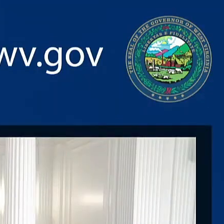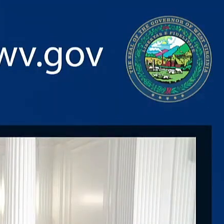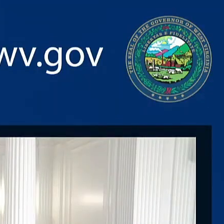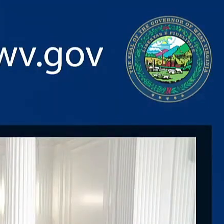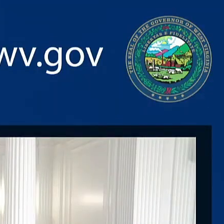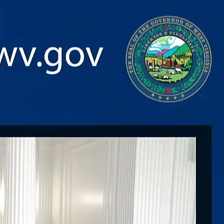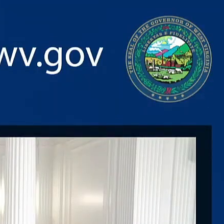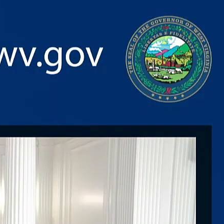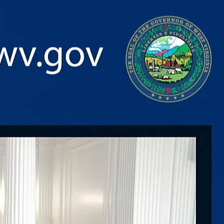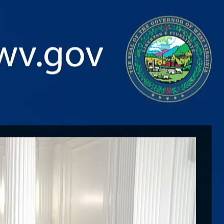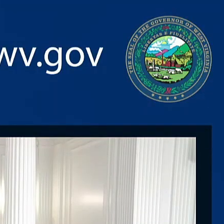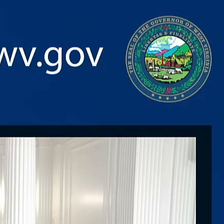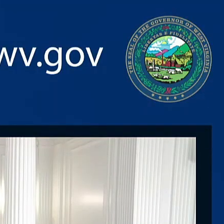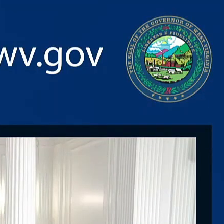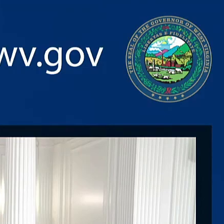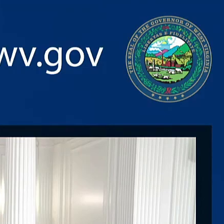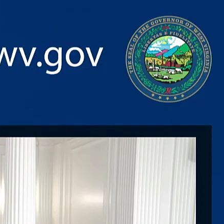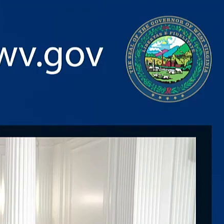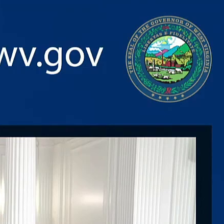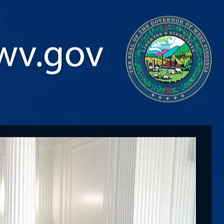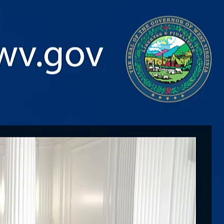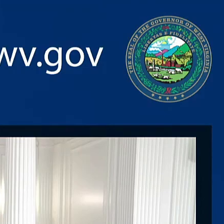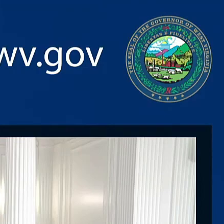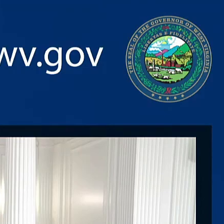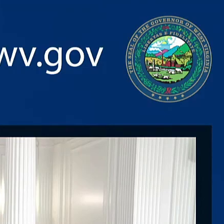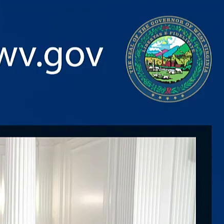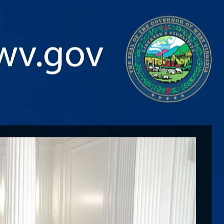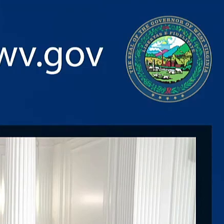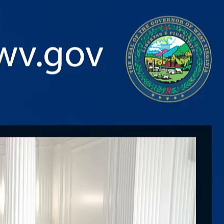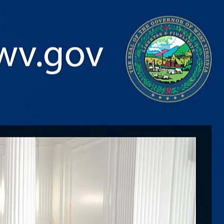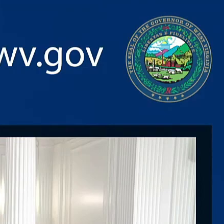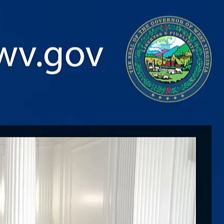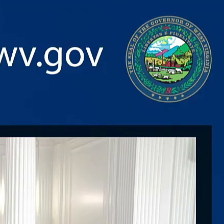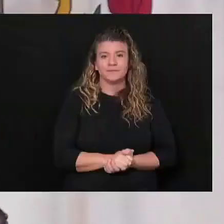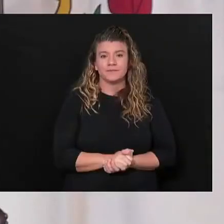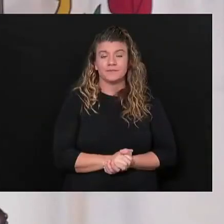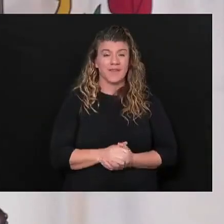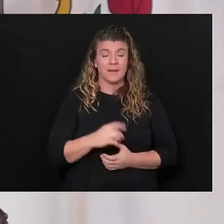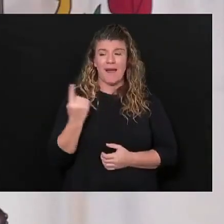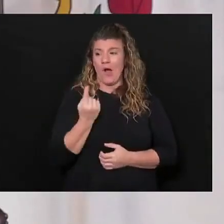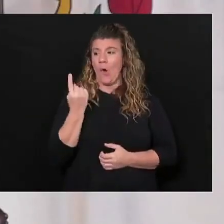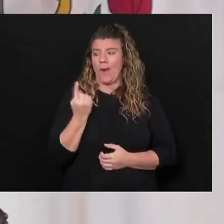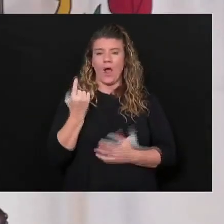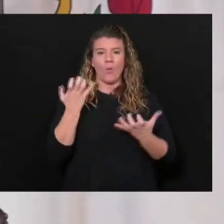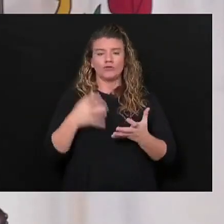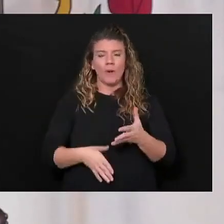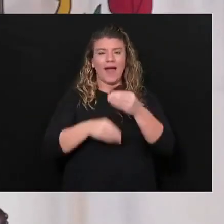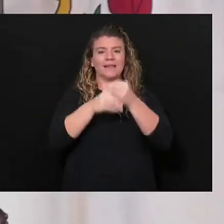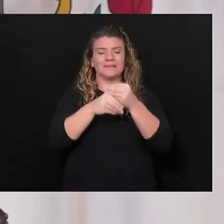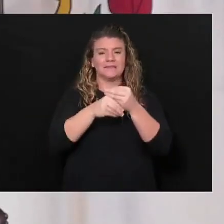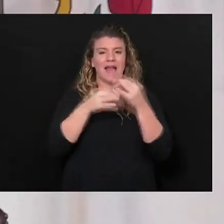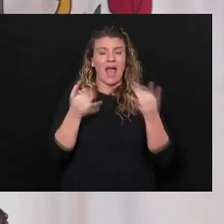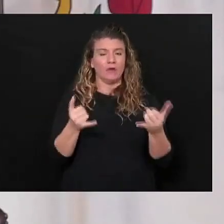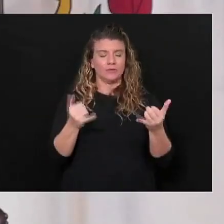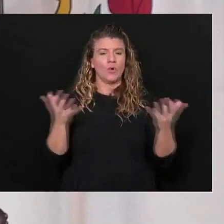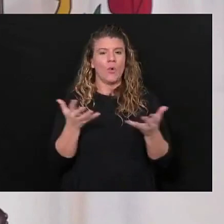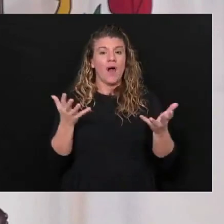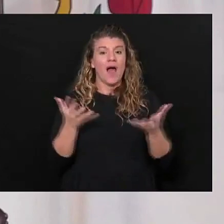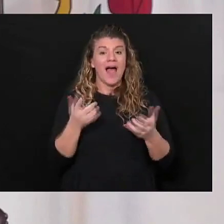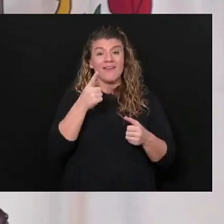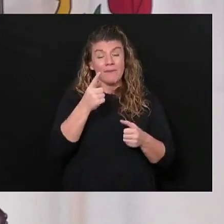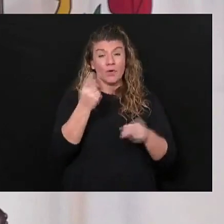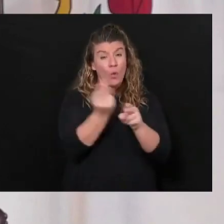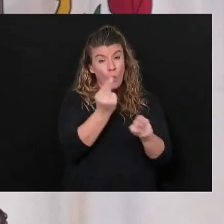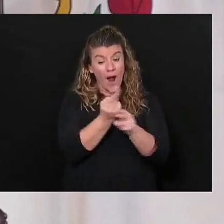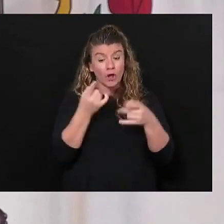All right, thank you, Katie. Governor, I'll turn it back to you. Well, only thing I would add is just this. From the standpoint of wearing your